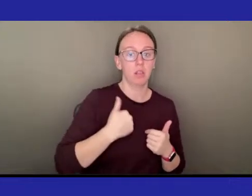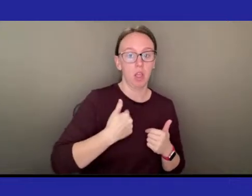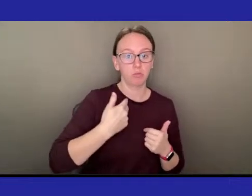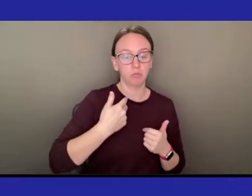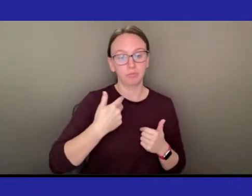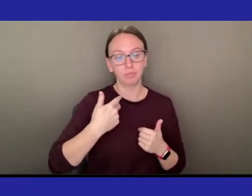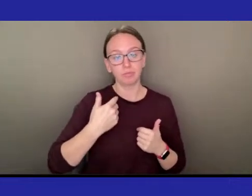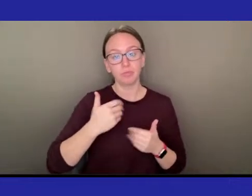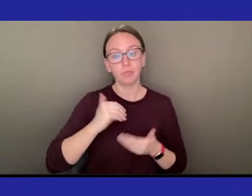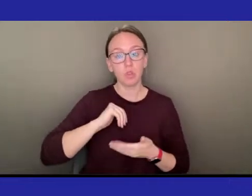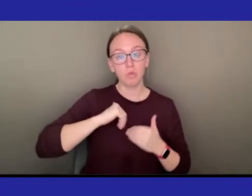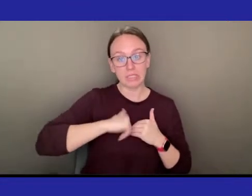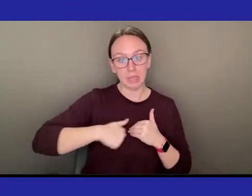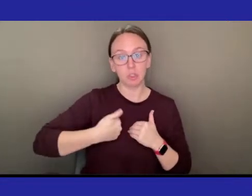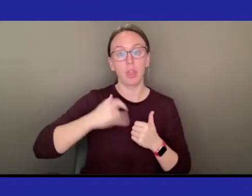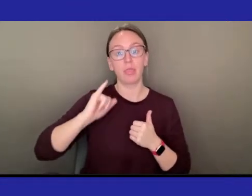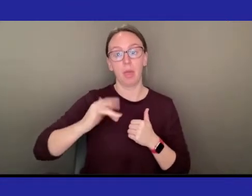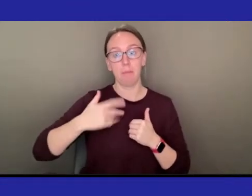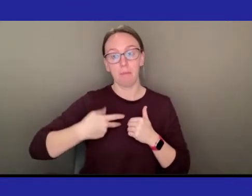performed. Next slide.